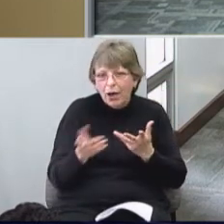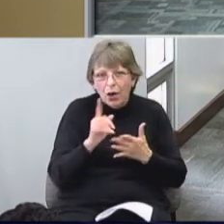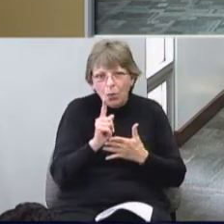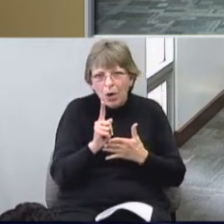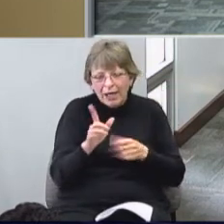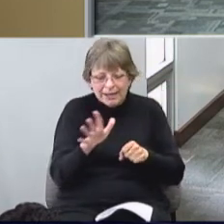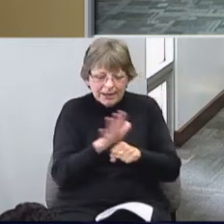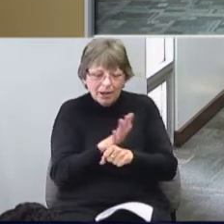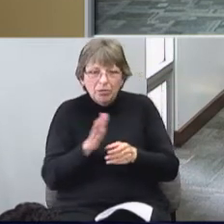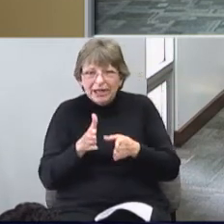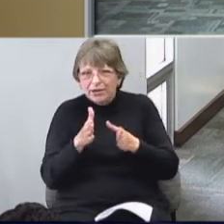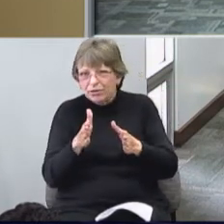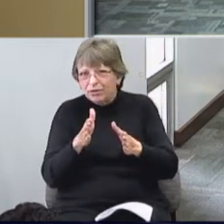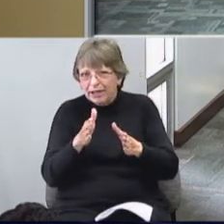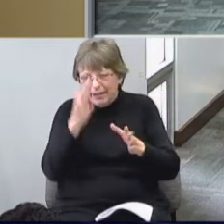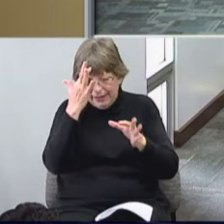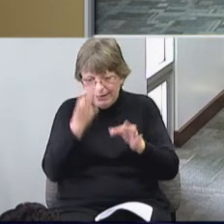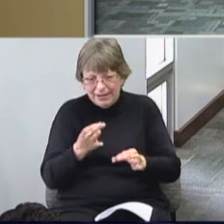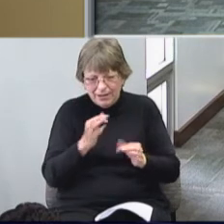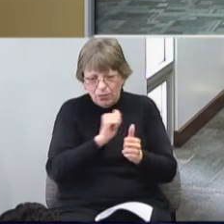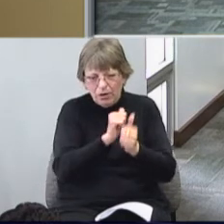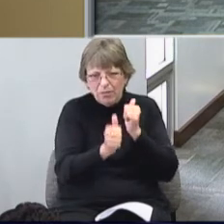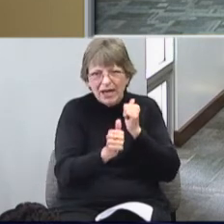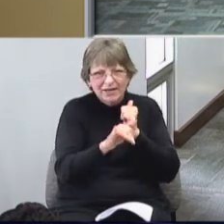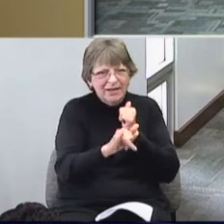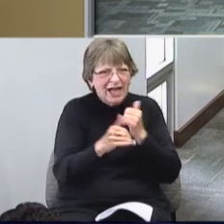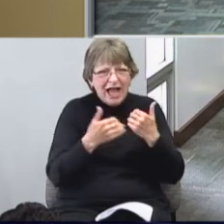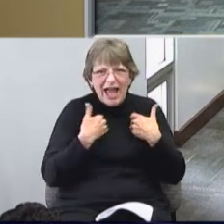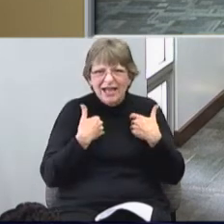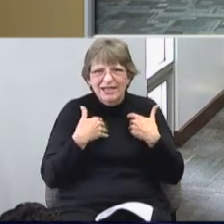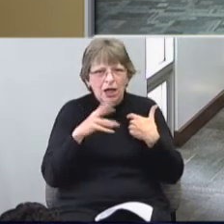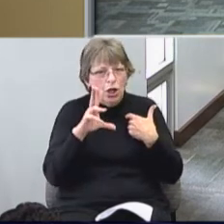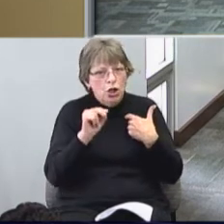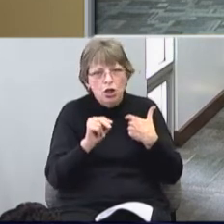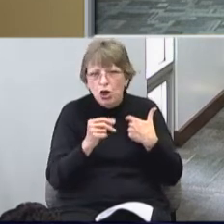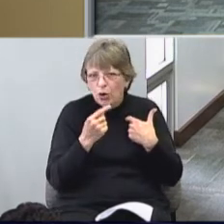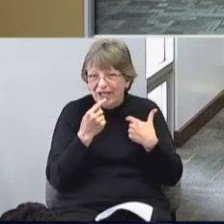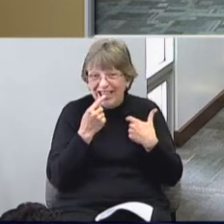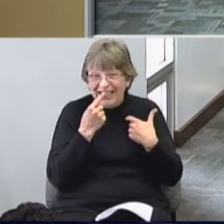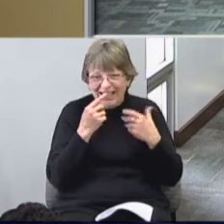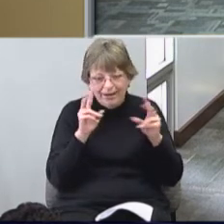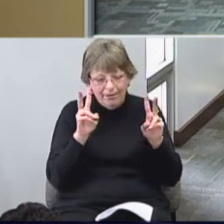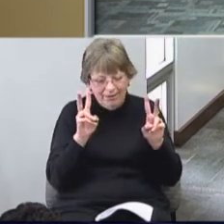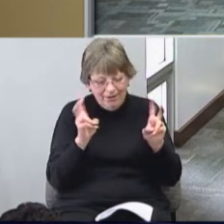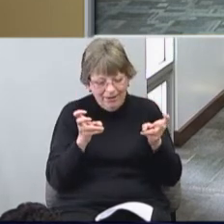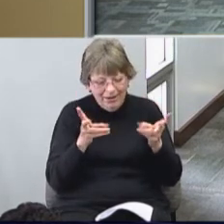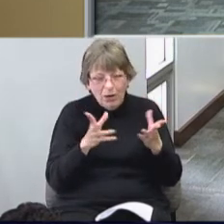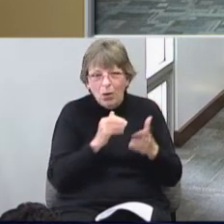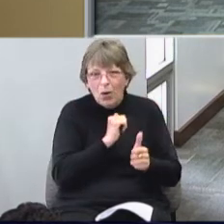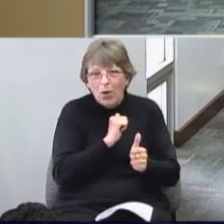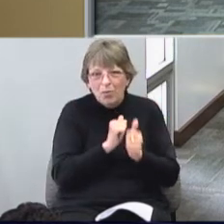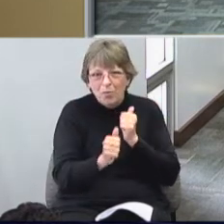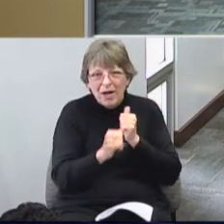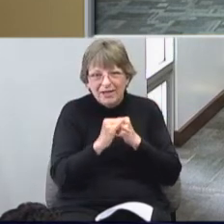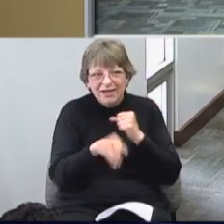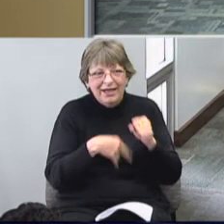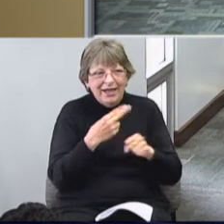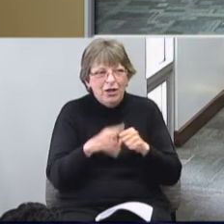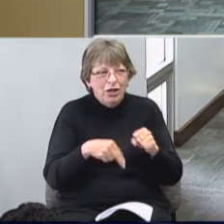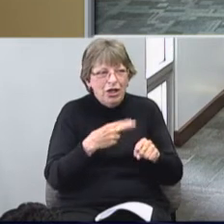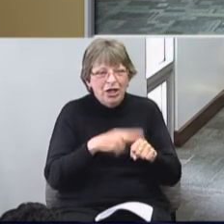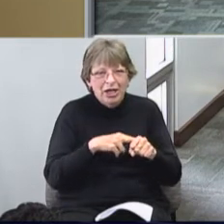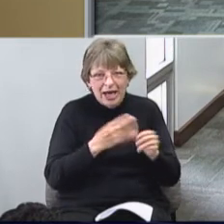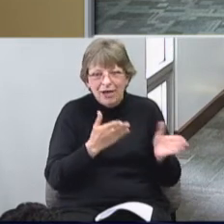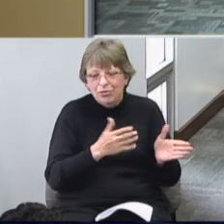street ordinance we passed, which has absolutely no teeth. Or passage of the International Property Maintenance Code on a